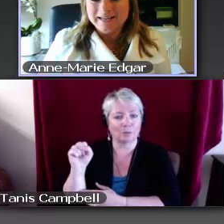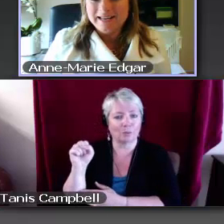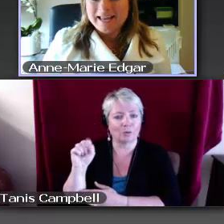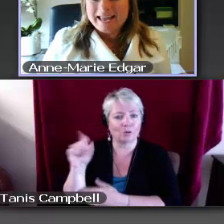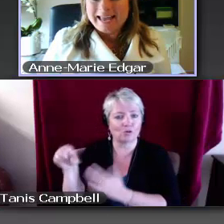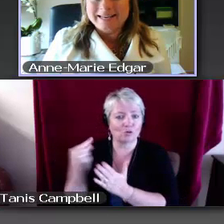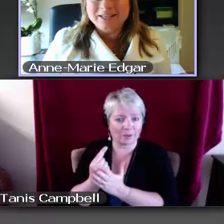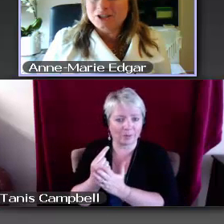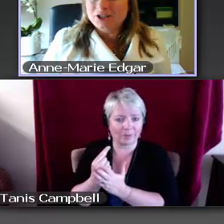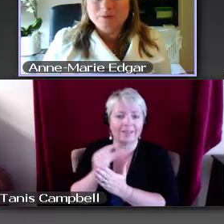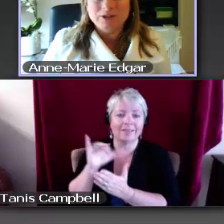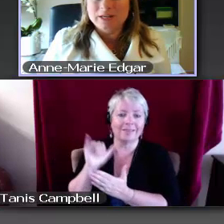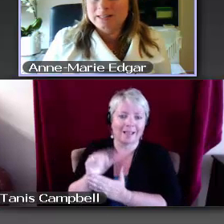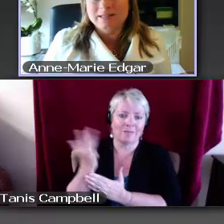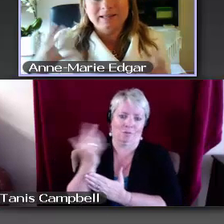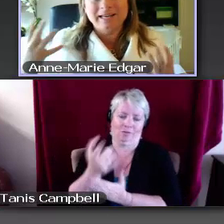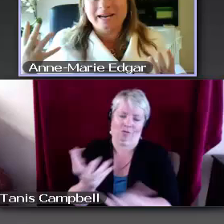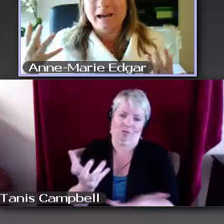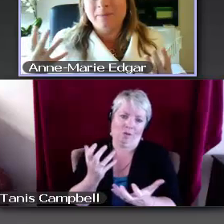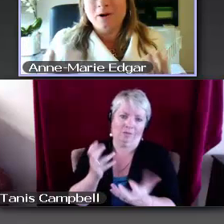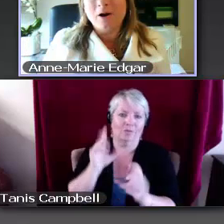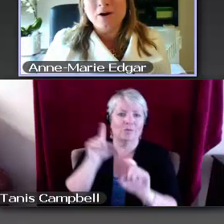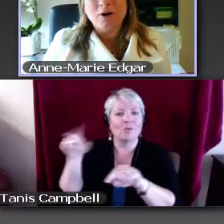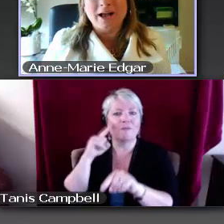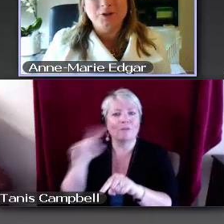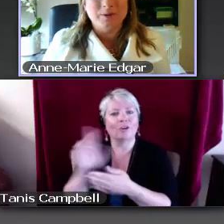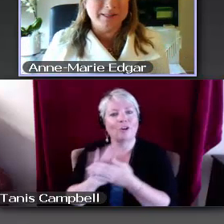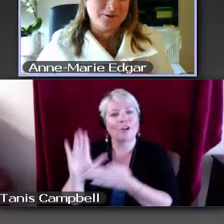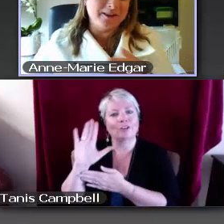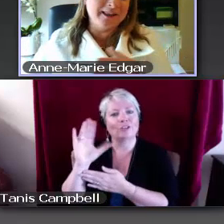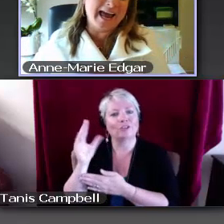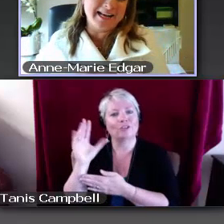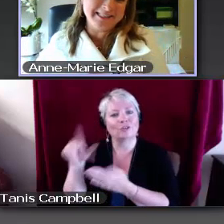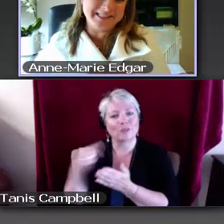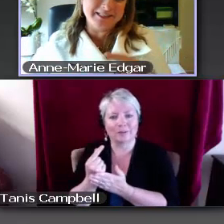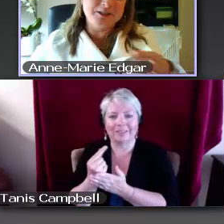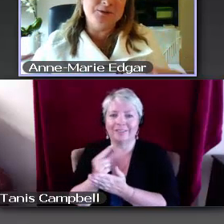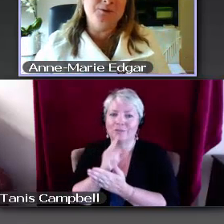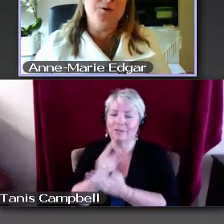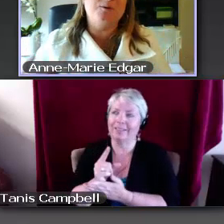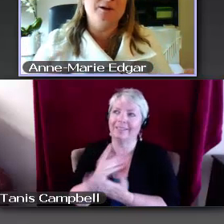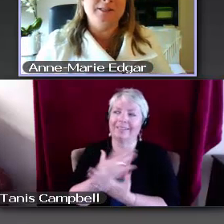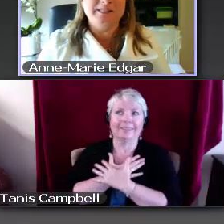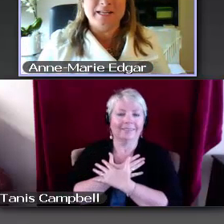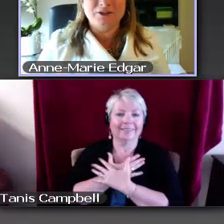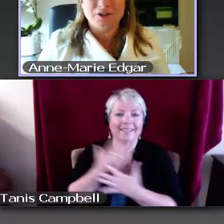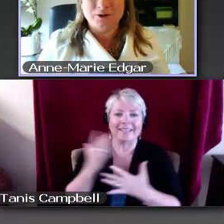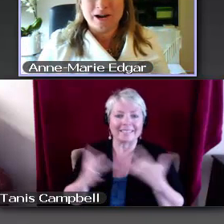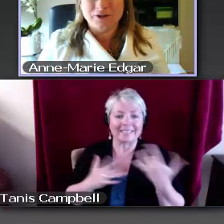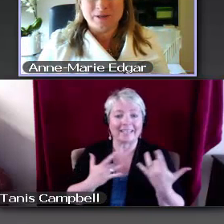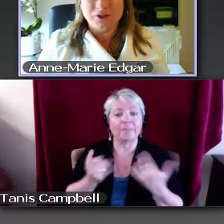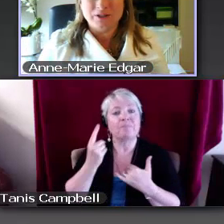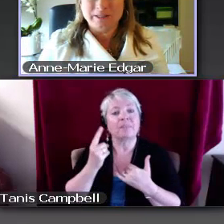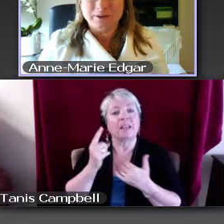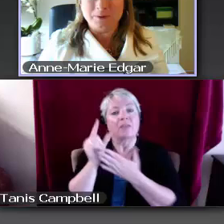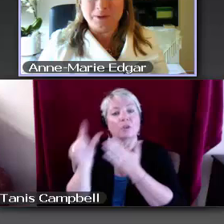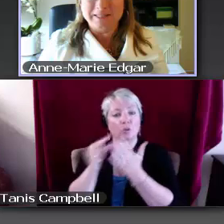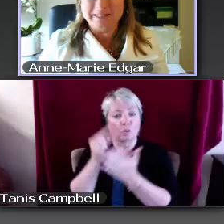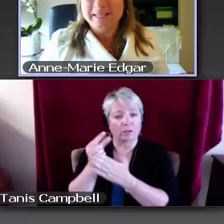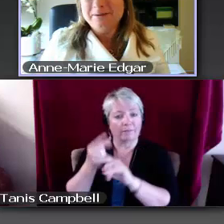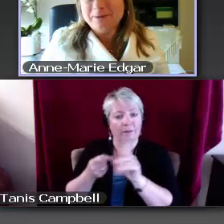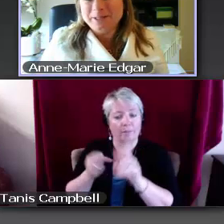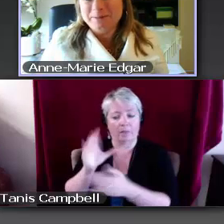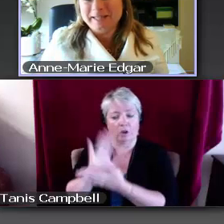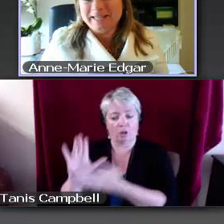graduation, and she was just lit up. Our graduates are the last to go on to stage at the graduation